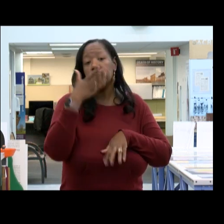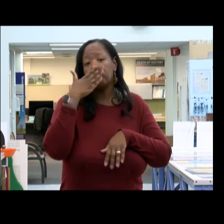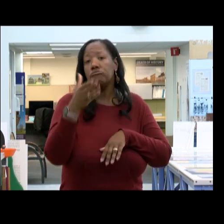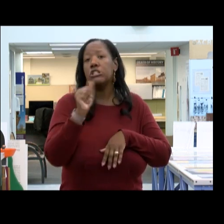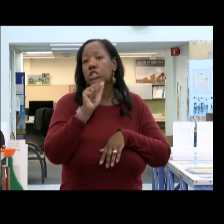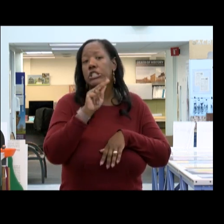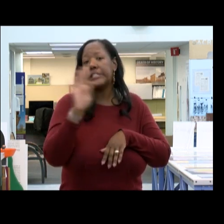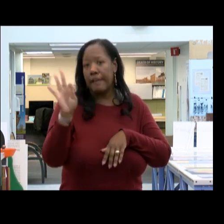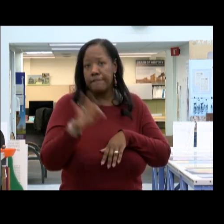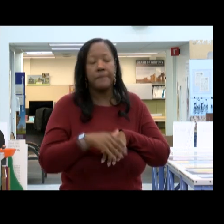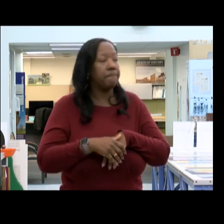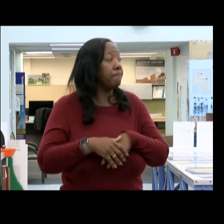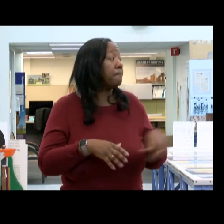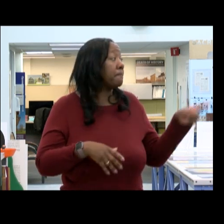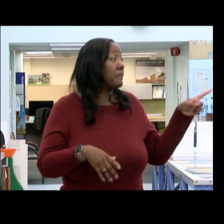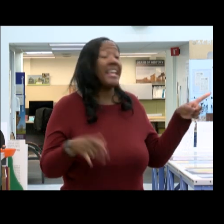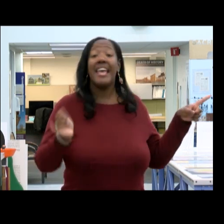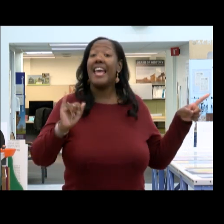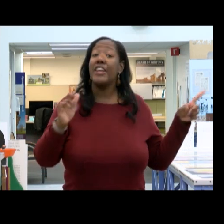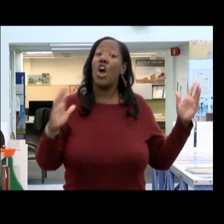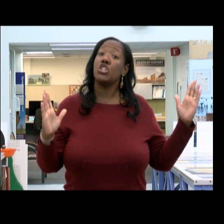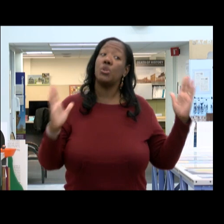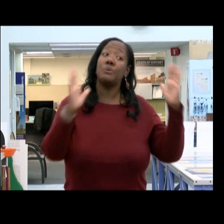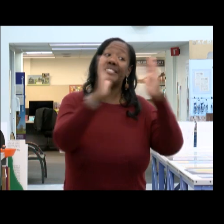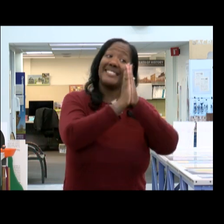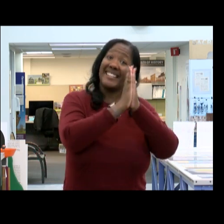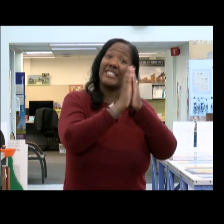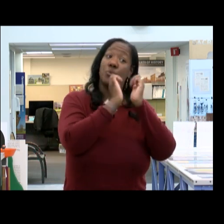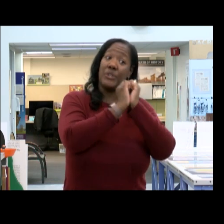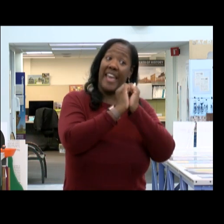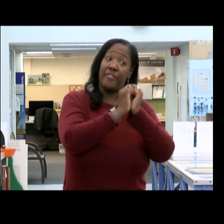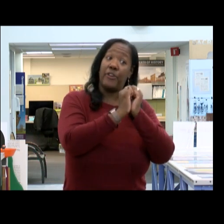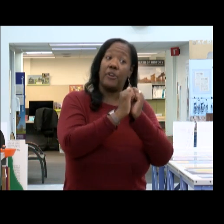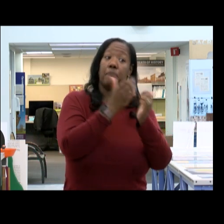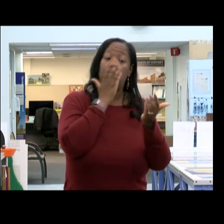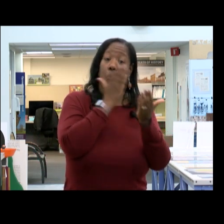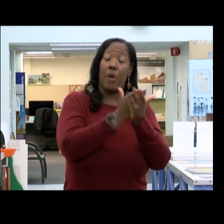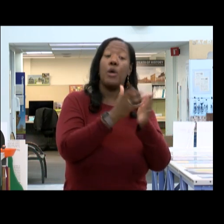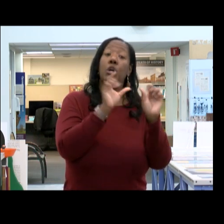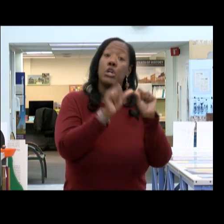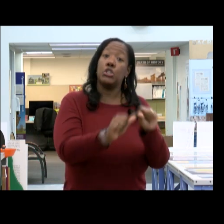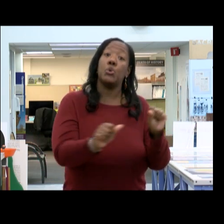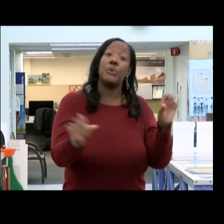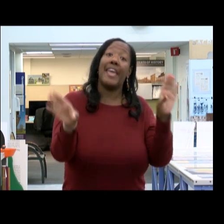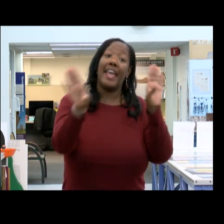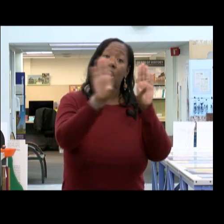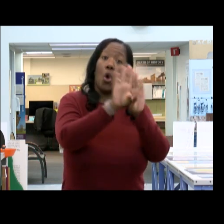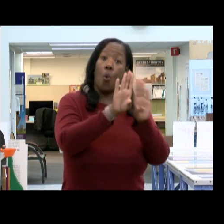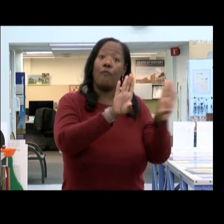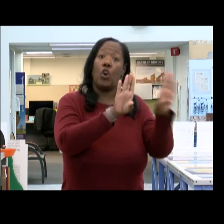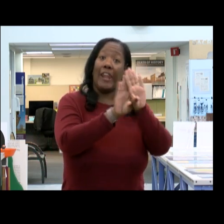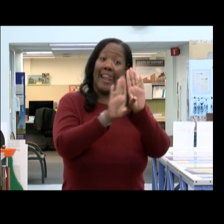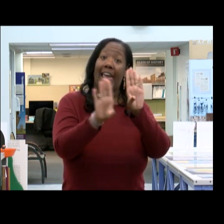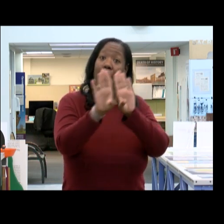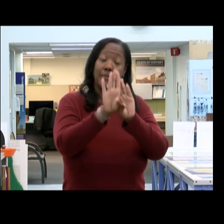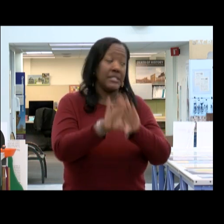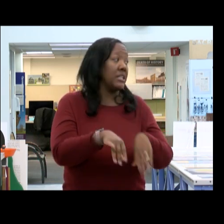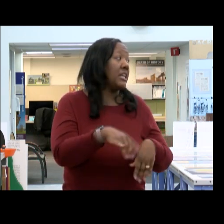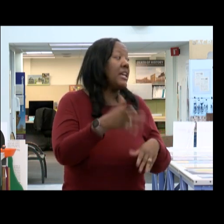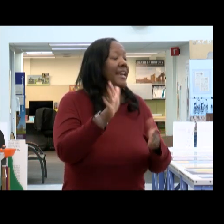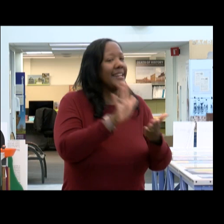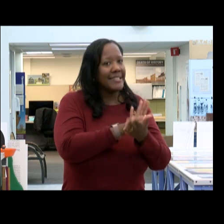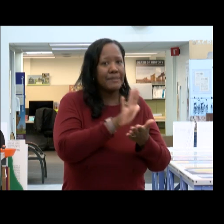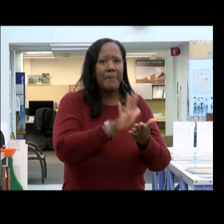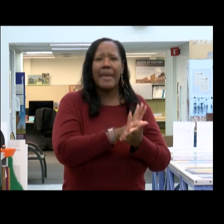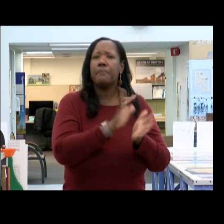It also sticks to itself really well. So you can do an overlap. It is a paper product, and the paper tends to, you know,